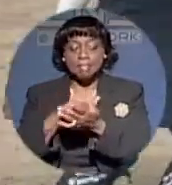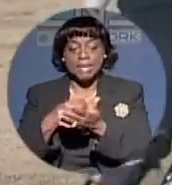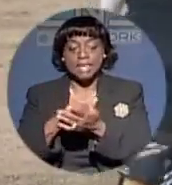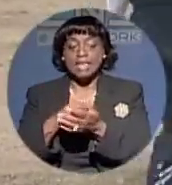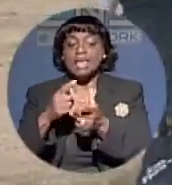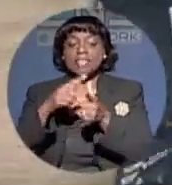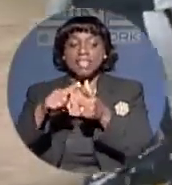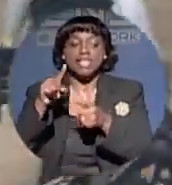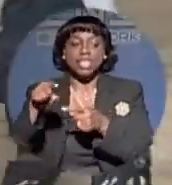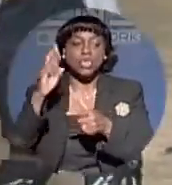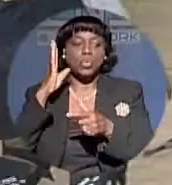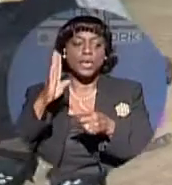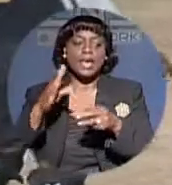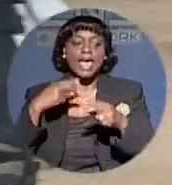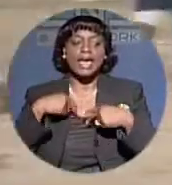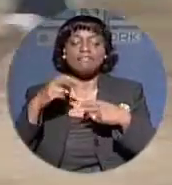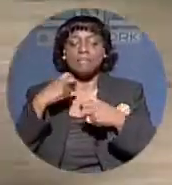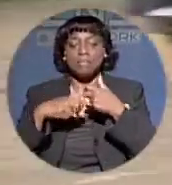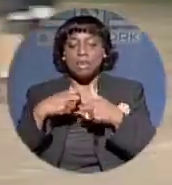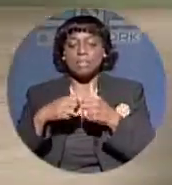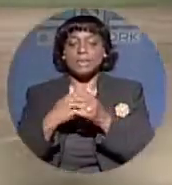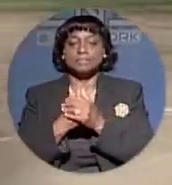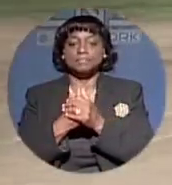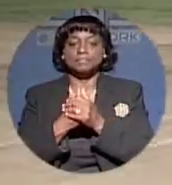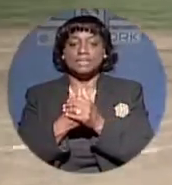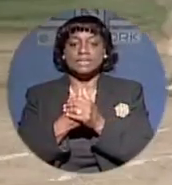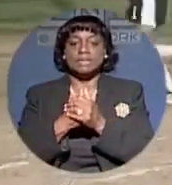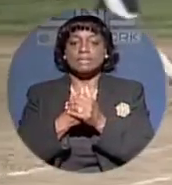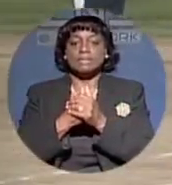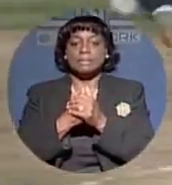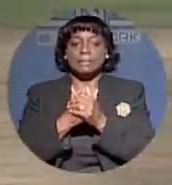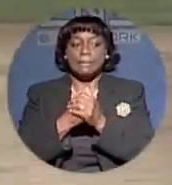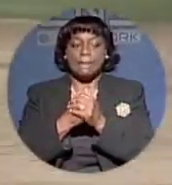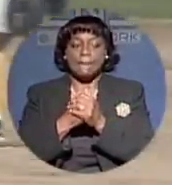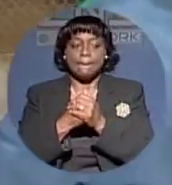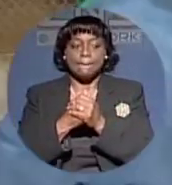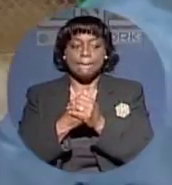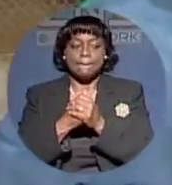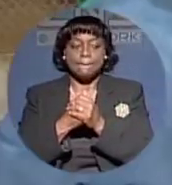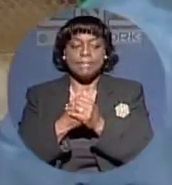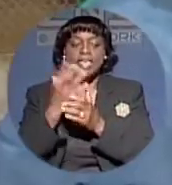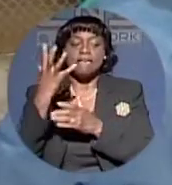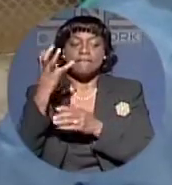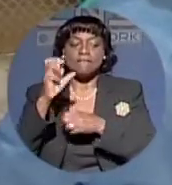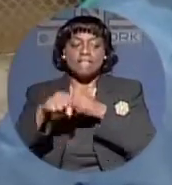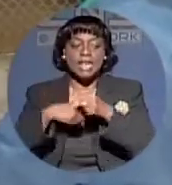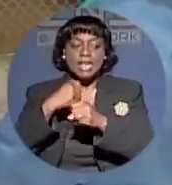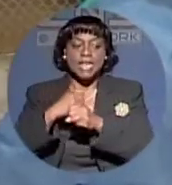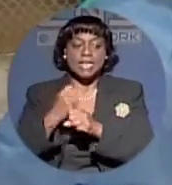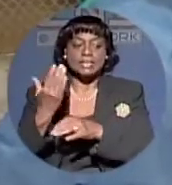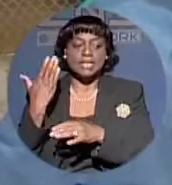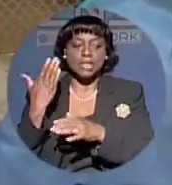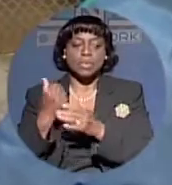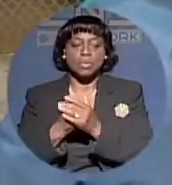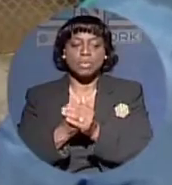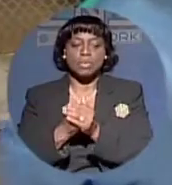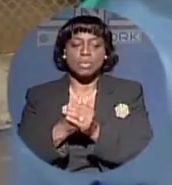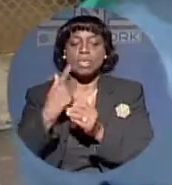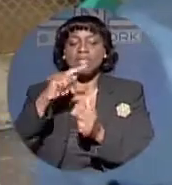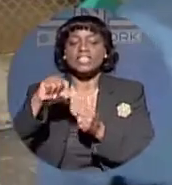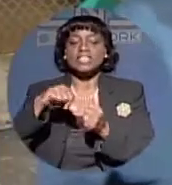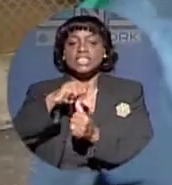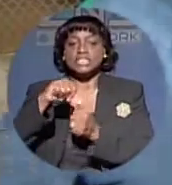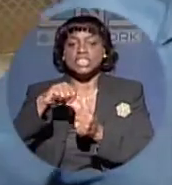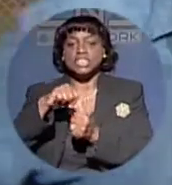the Federation to fund teams to nationals. Teams asked for that change. 15 years ago, the associations